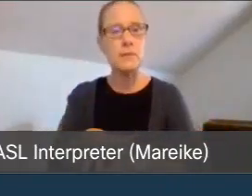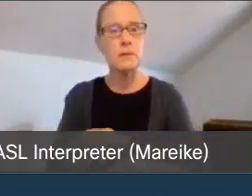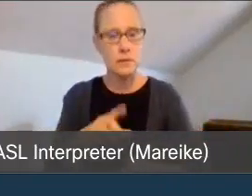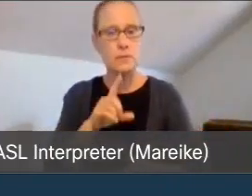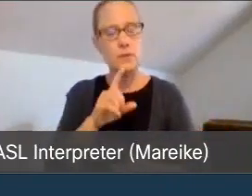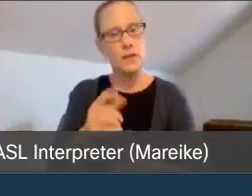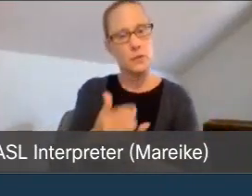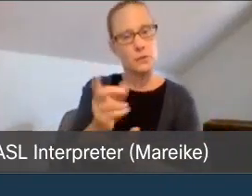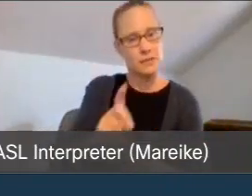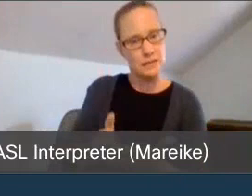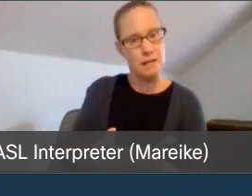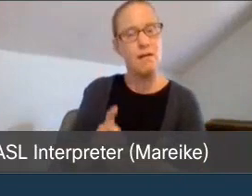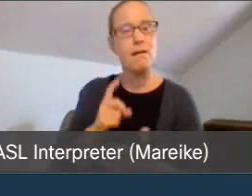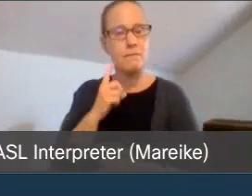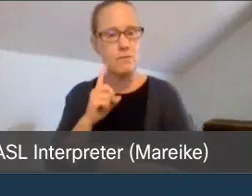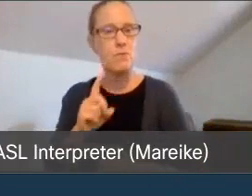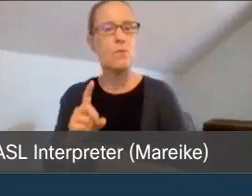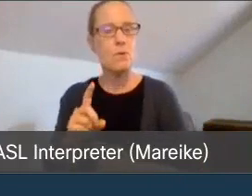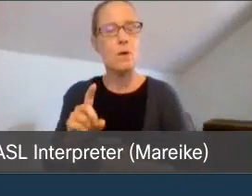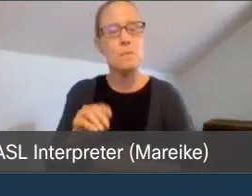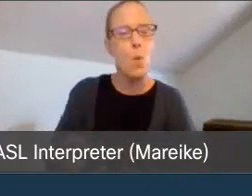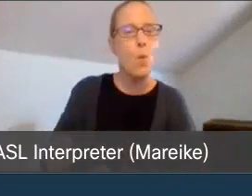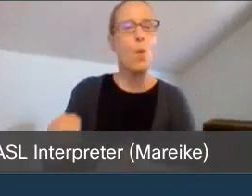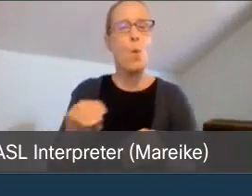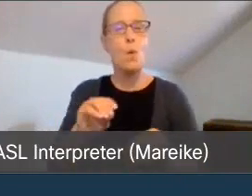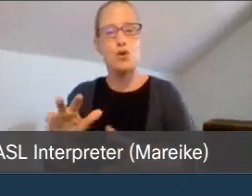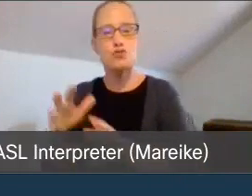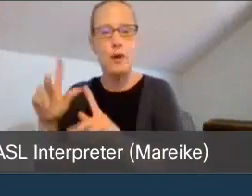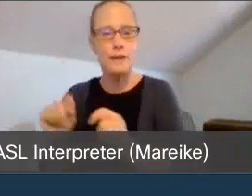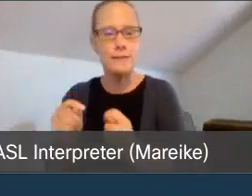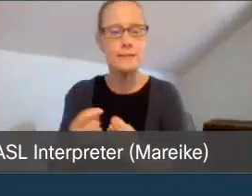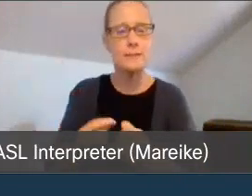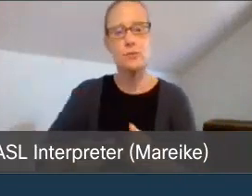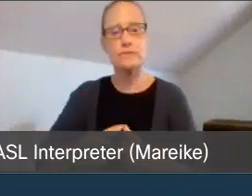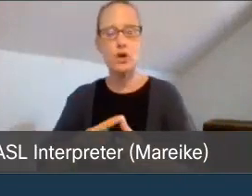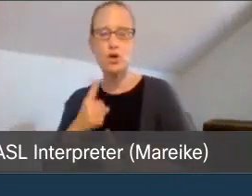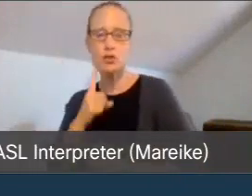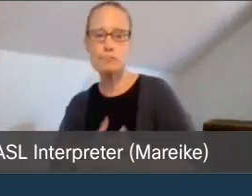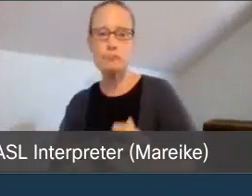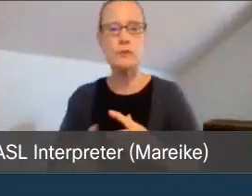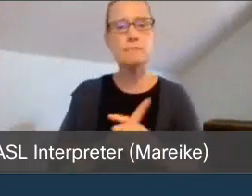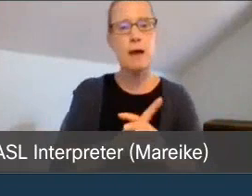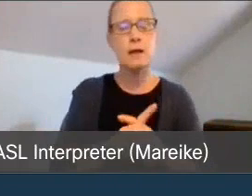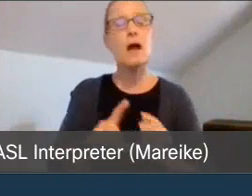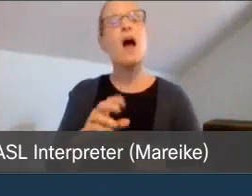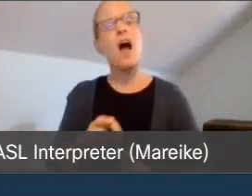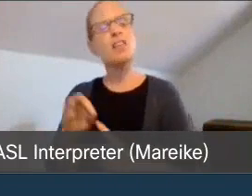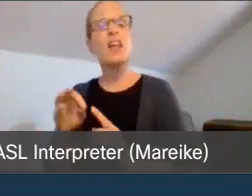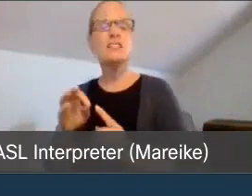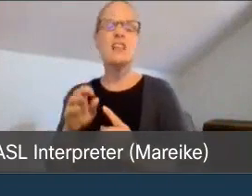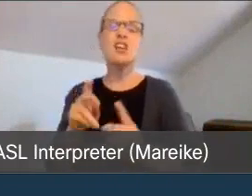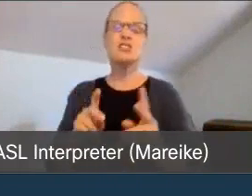redesigning crisis response so that mobile crisis teams are the first to respond unless there's a public safety